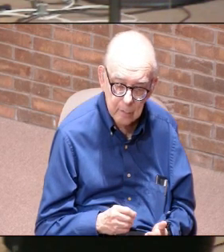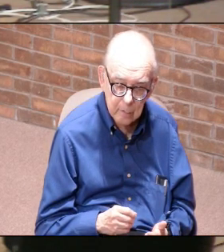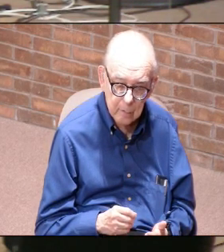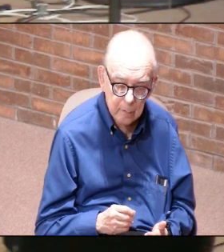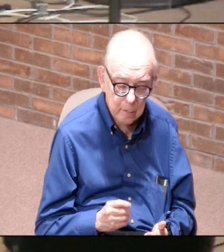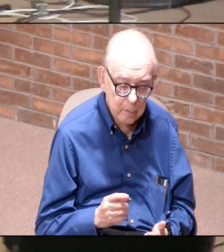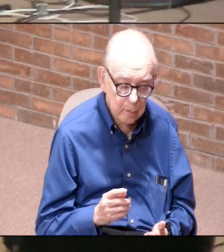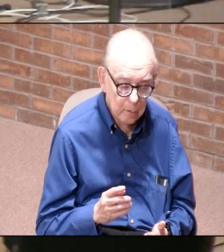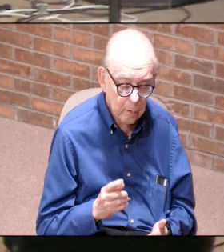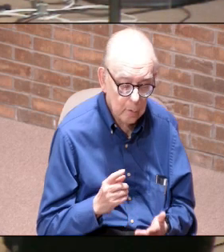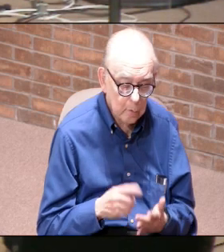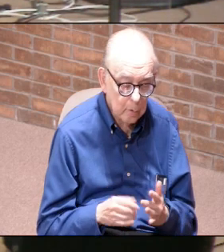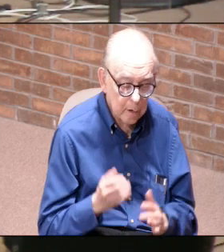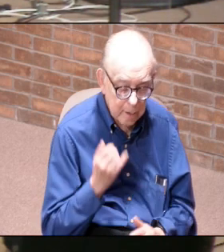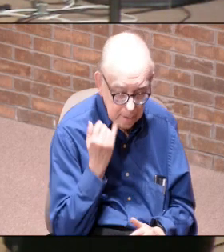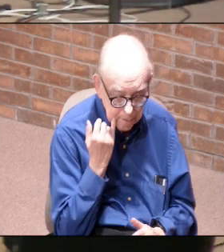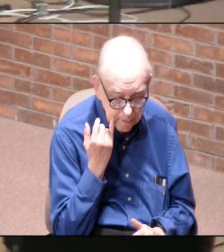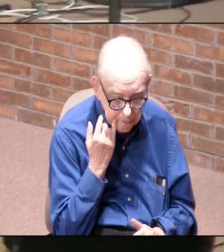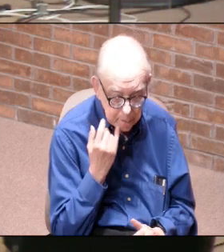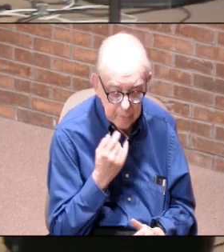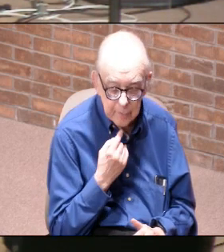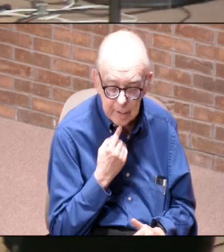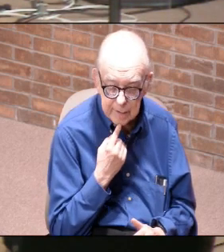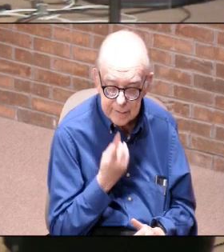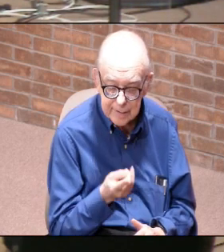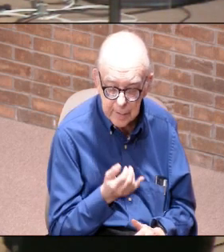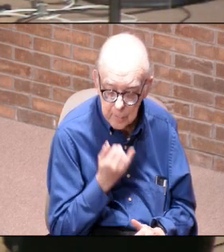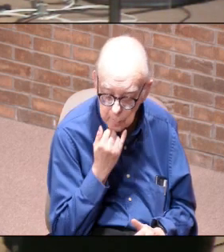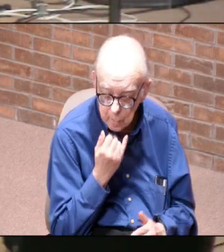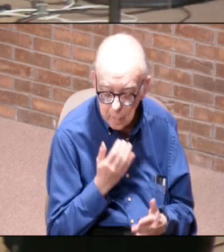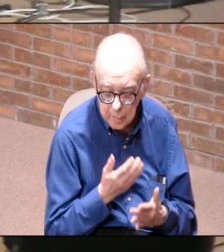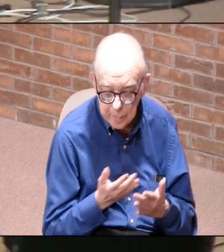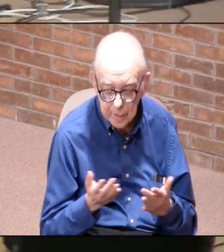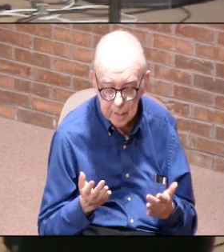What if I say the wrong thing?